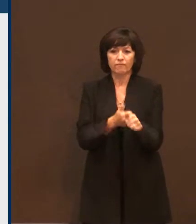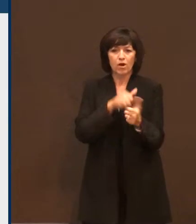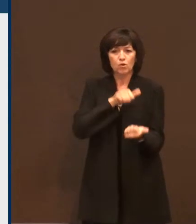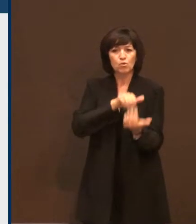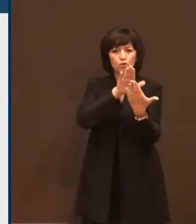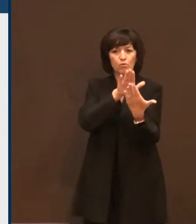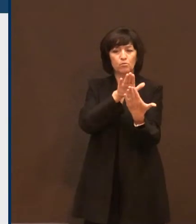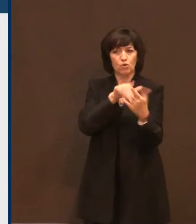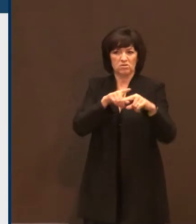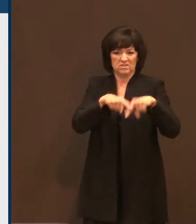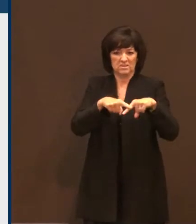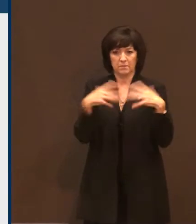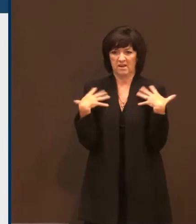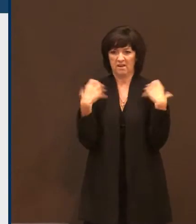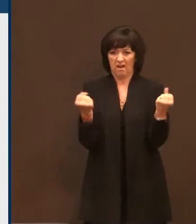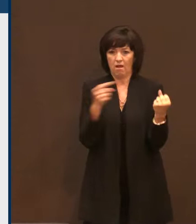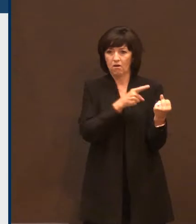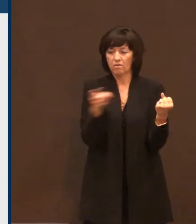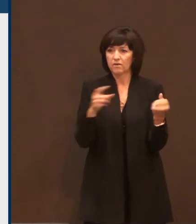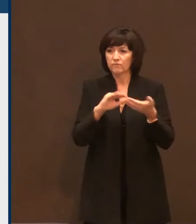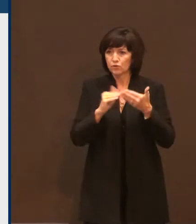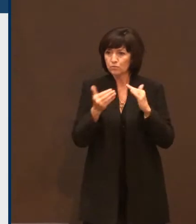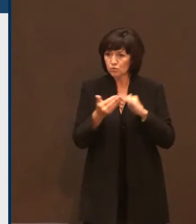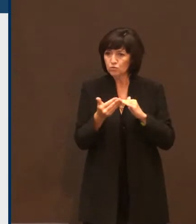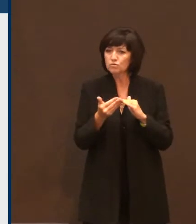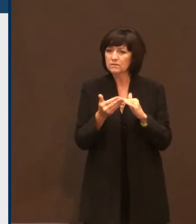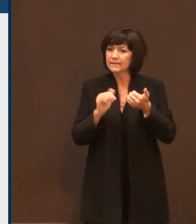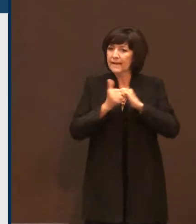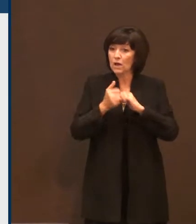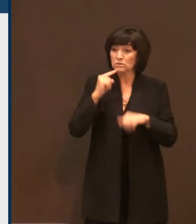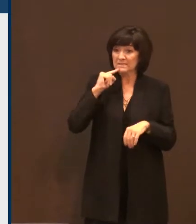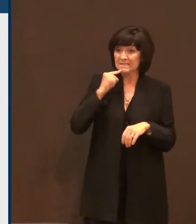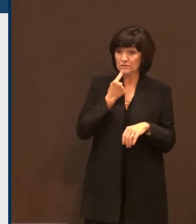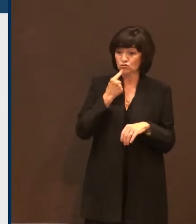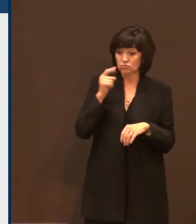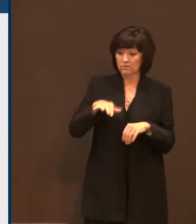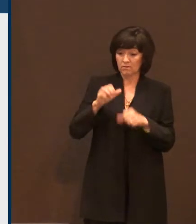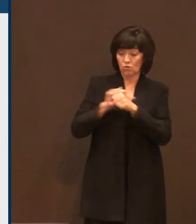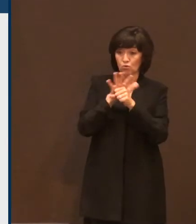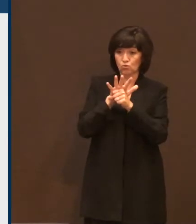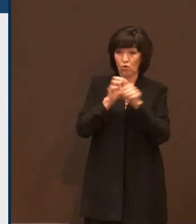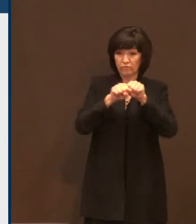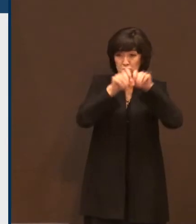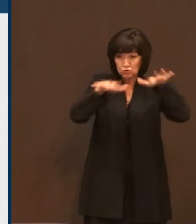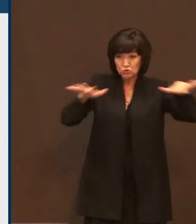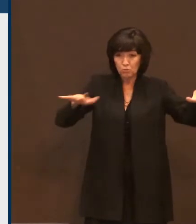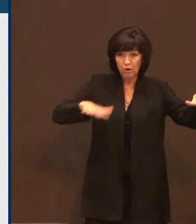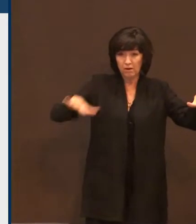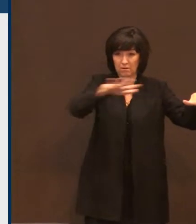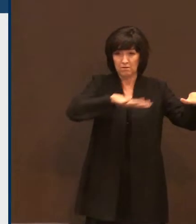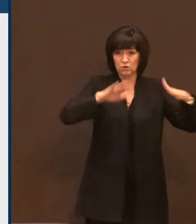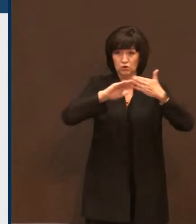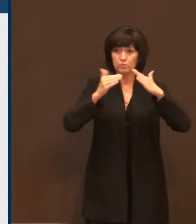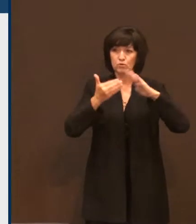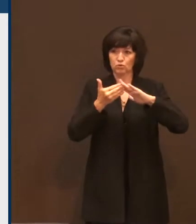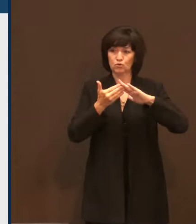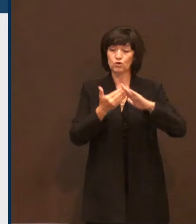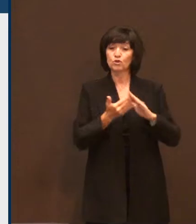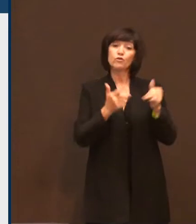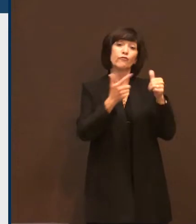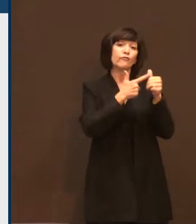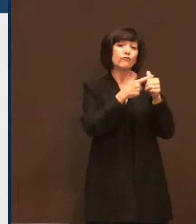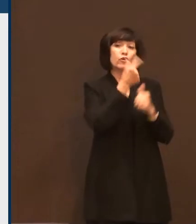community, the extent, if you will, of COVID-19 spread in the community, starting with scenario 1, which would be the